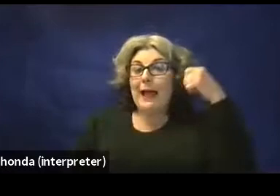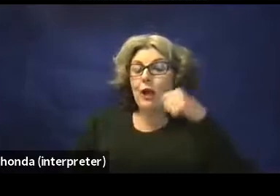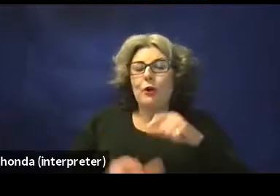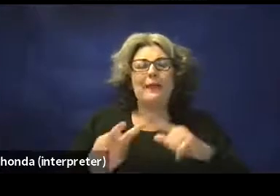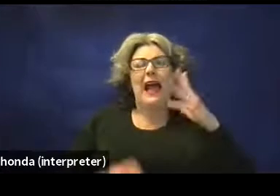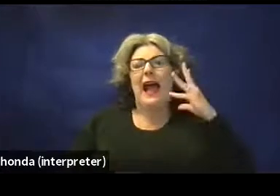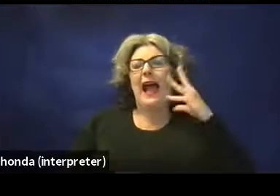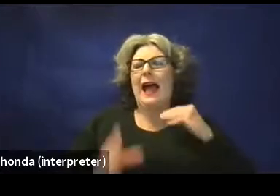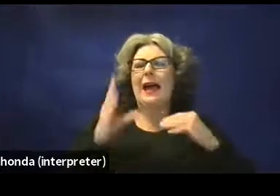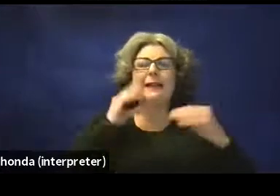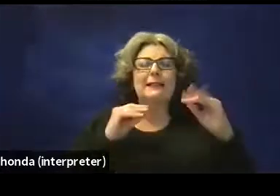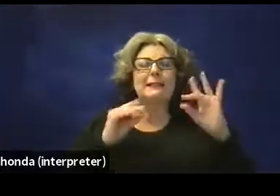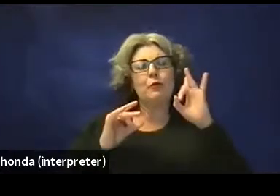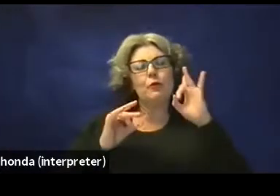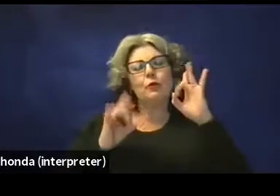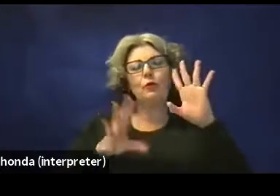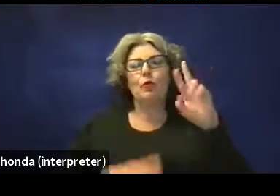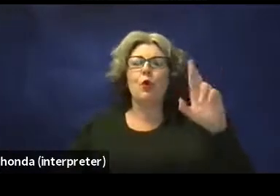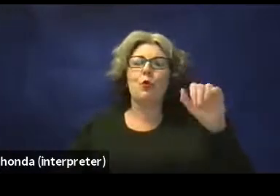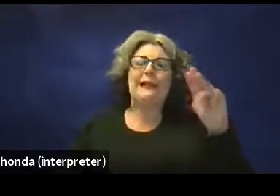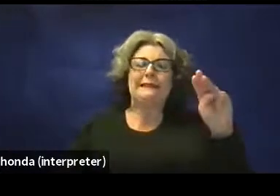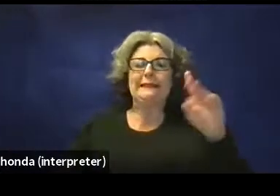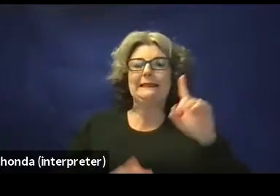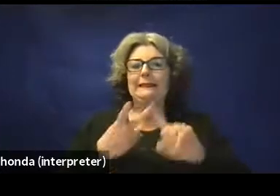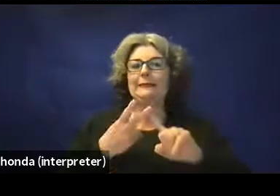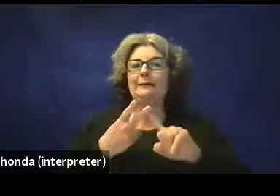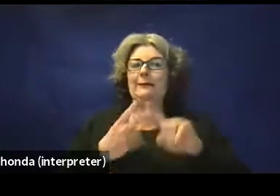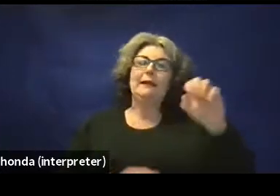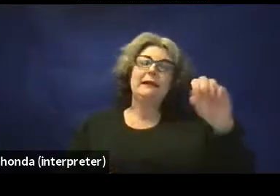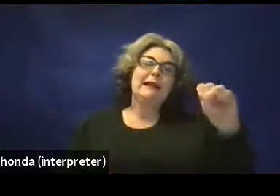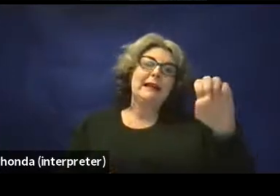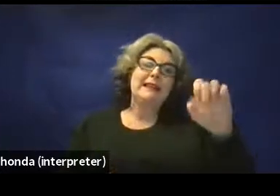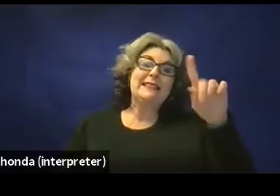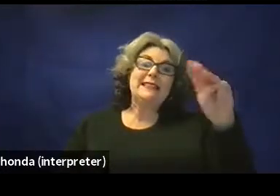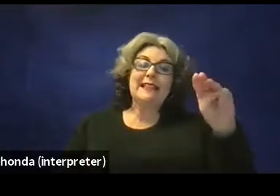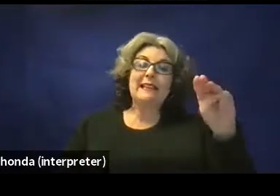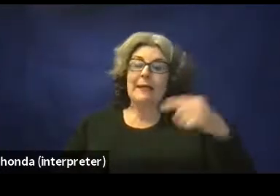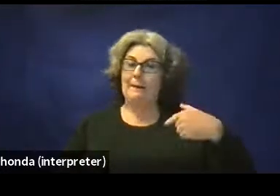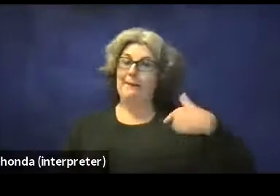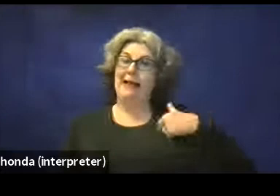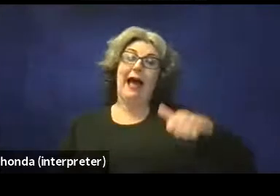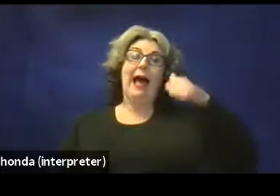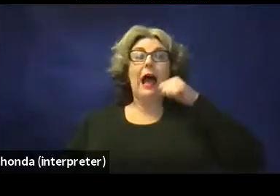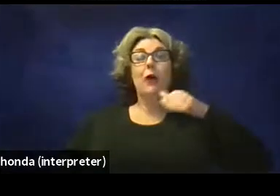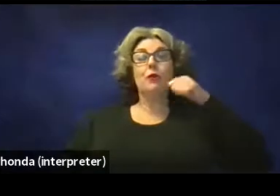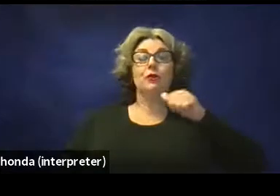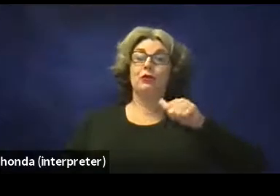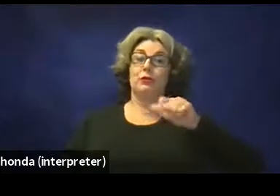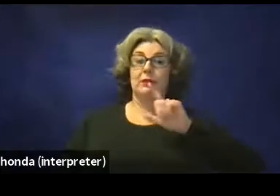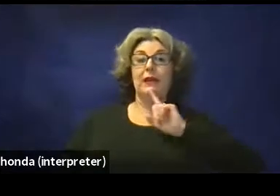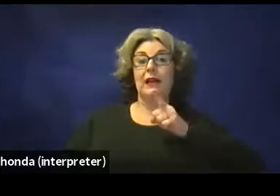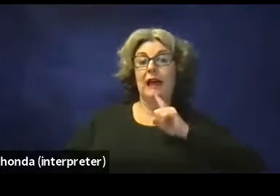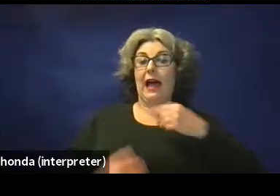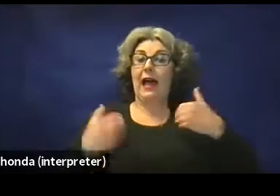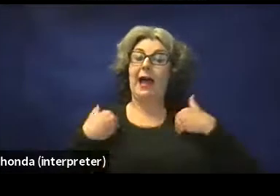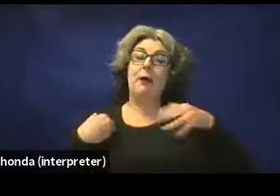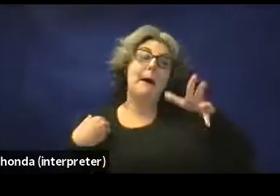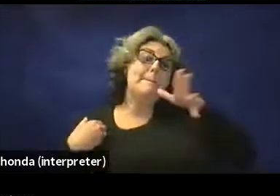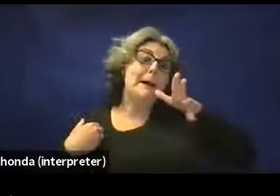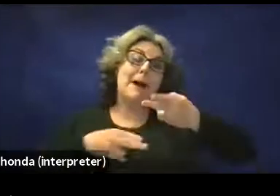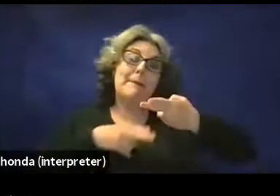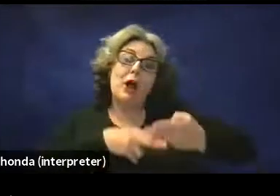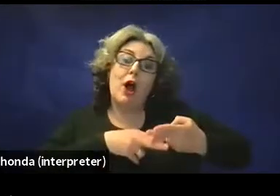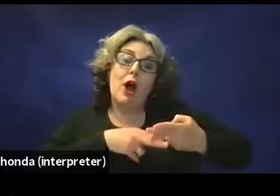experienced extreme racism and sexism, but I was the girl who actually had what my mama